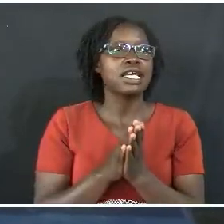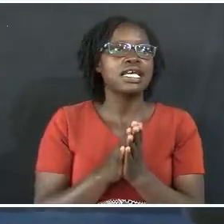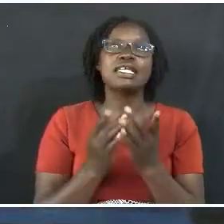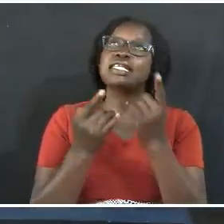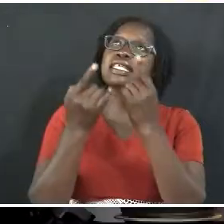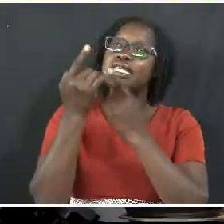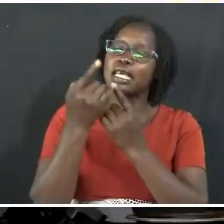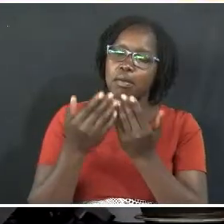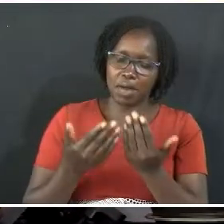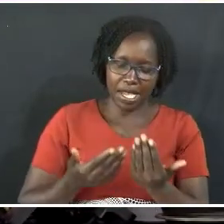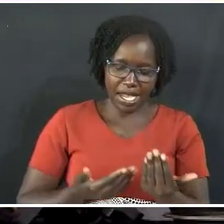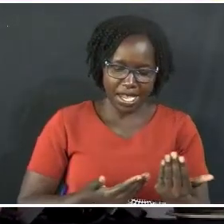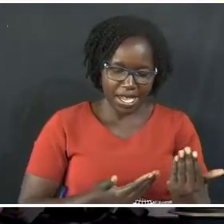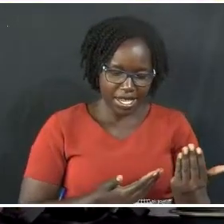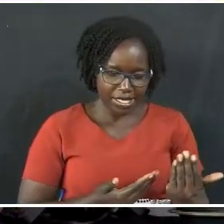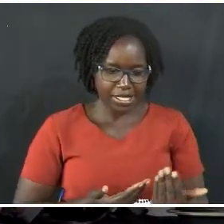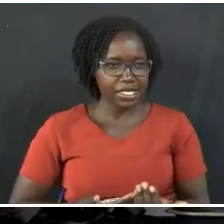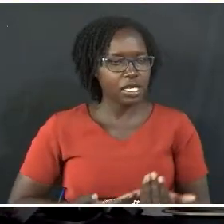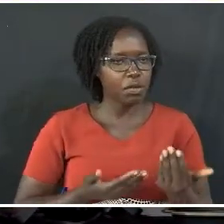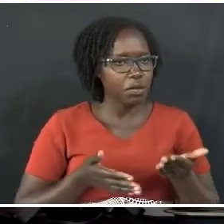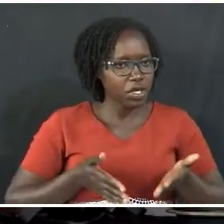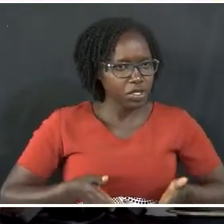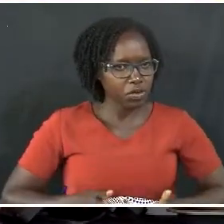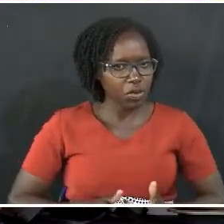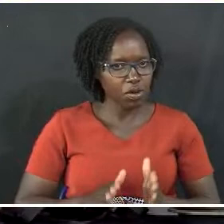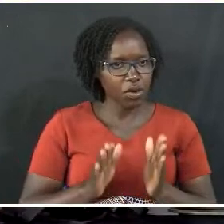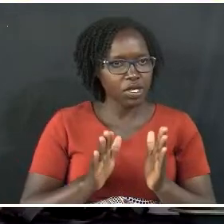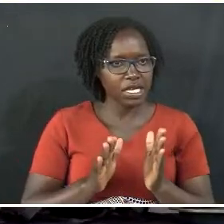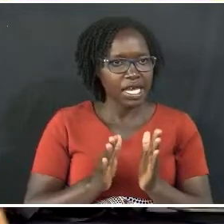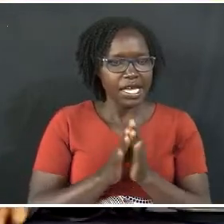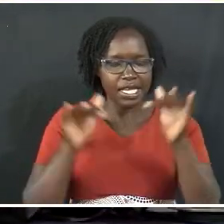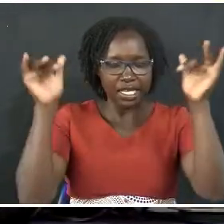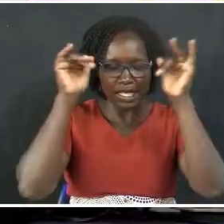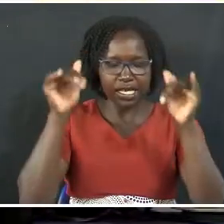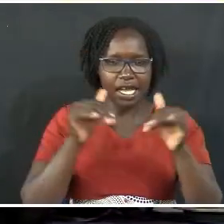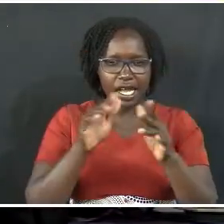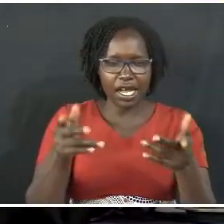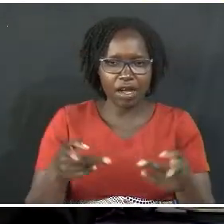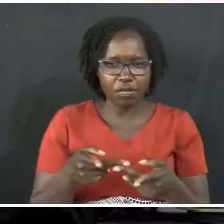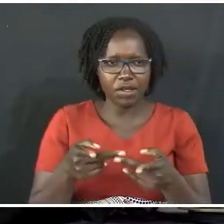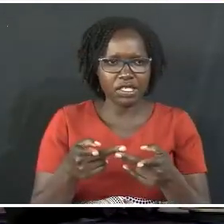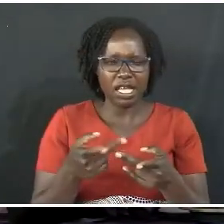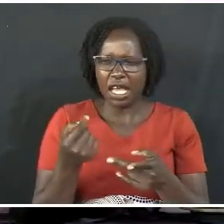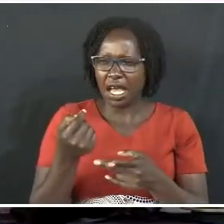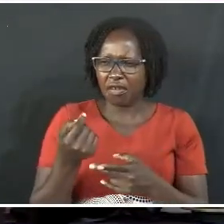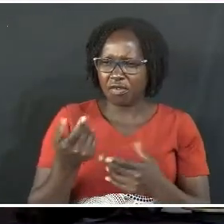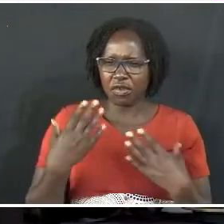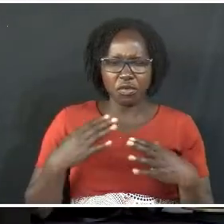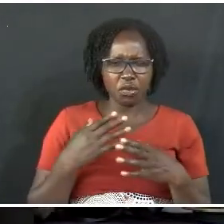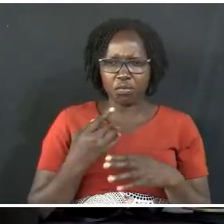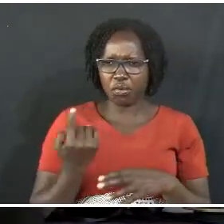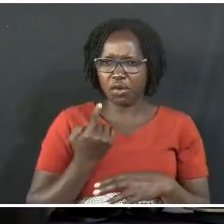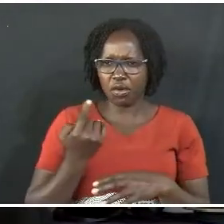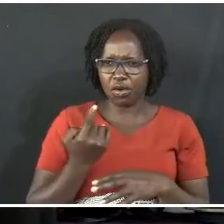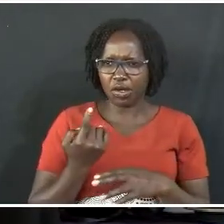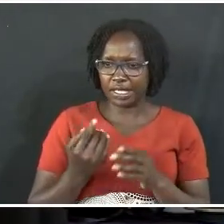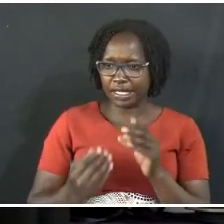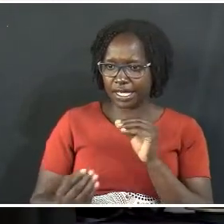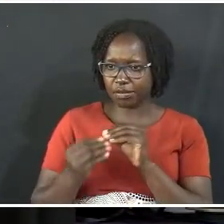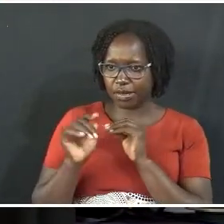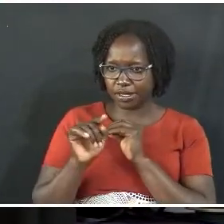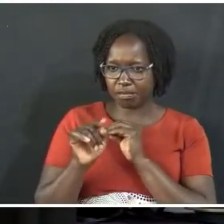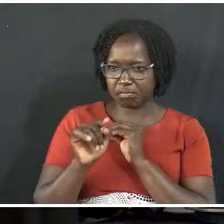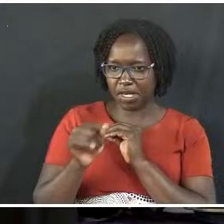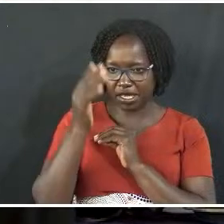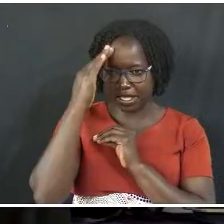babe and he was born in a manger. And it was only a few people that went there to visit